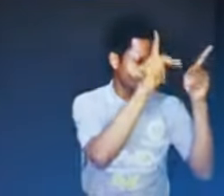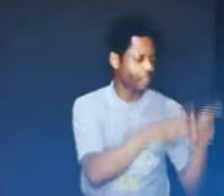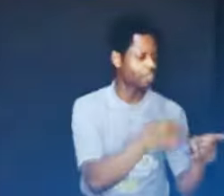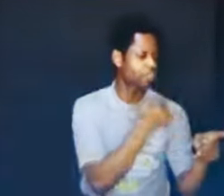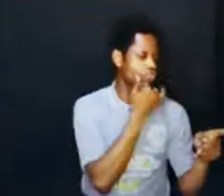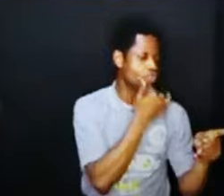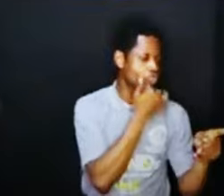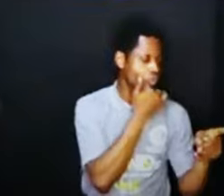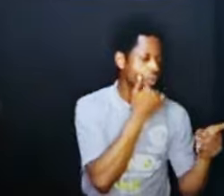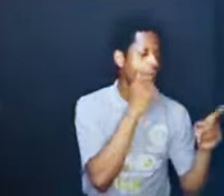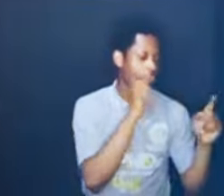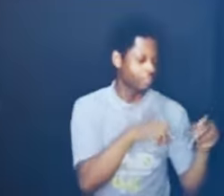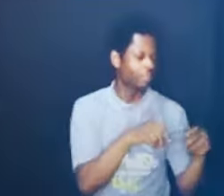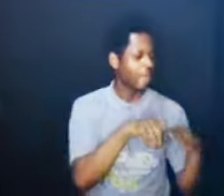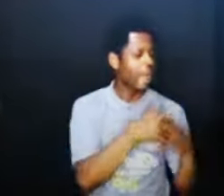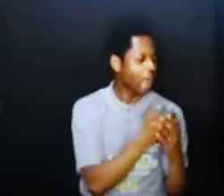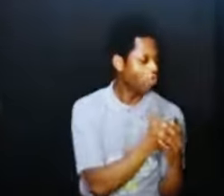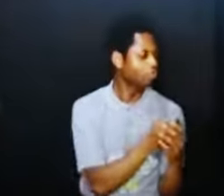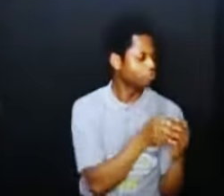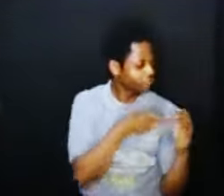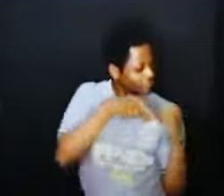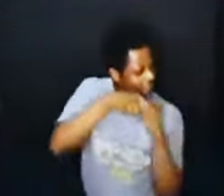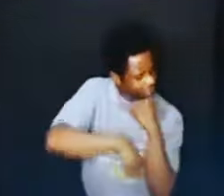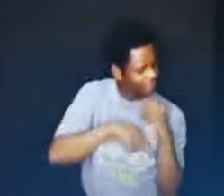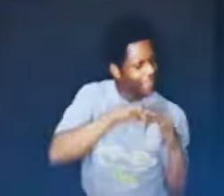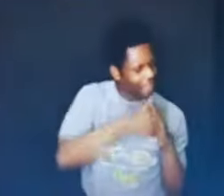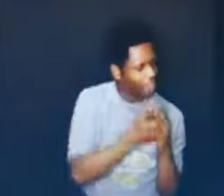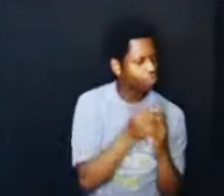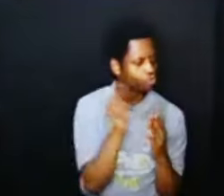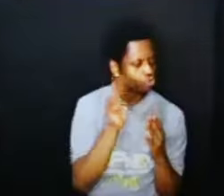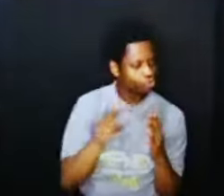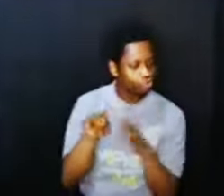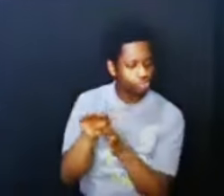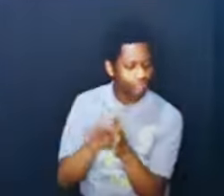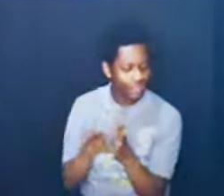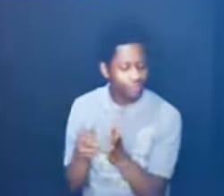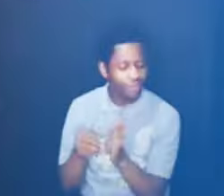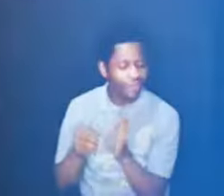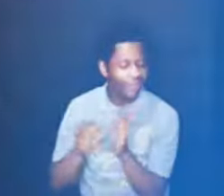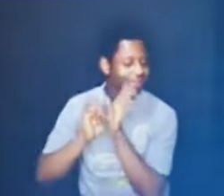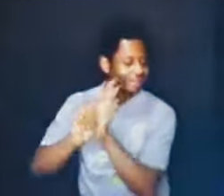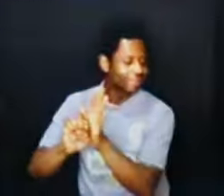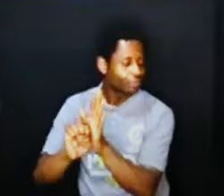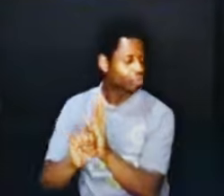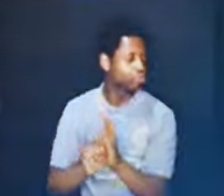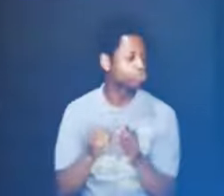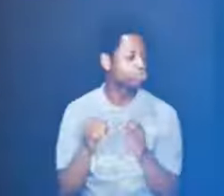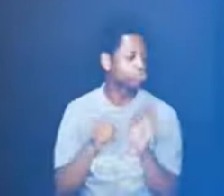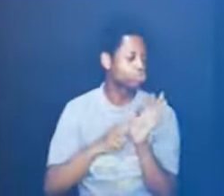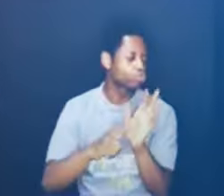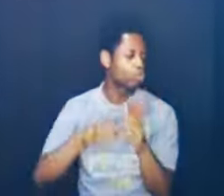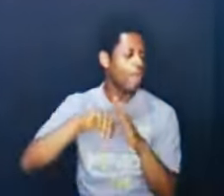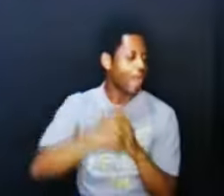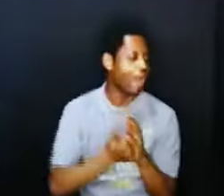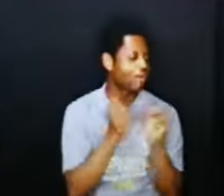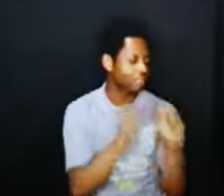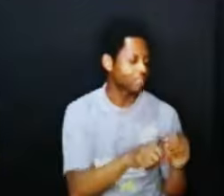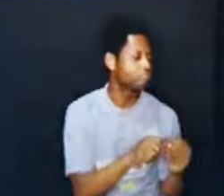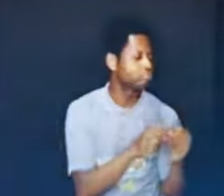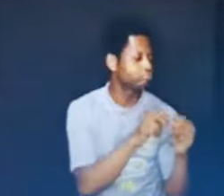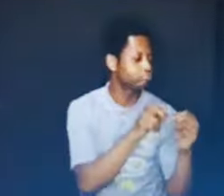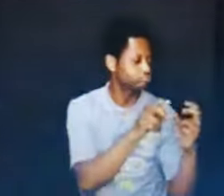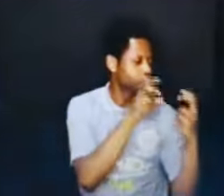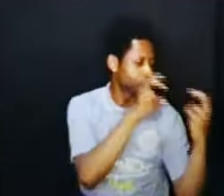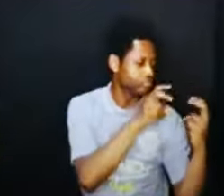no yebetumi ene no edi ahia. As prescribed in scripture. Ya pemu aka edi achire no se ni achire no etie. And I want to say again.